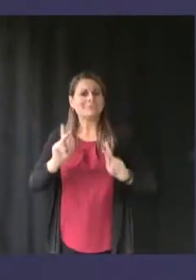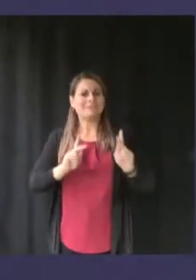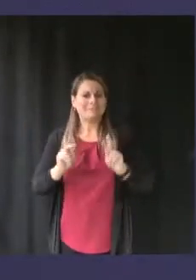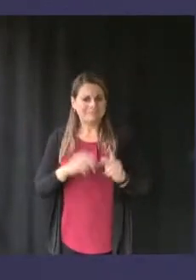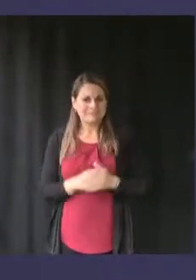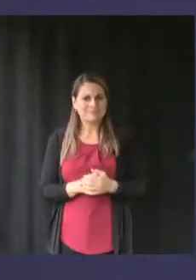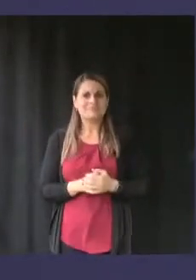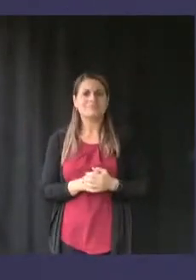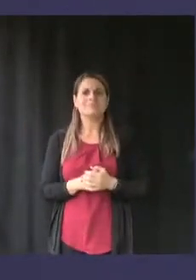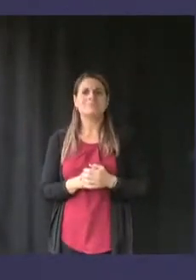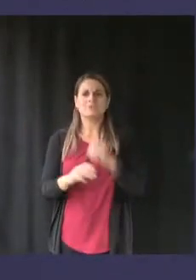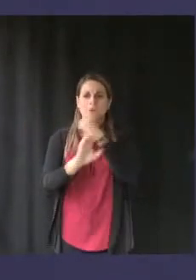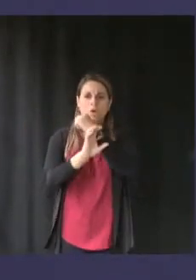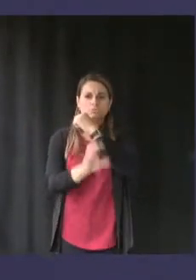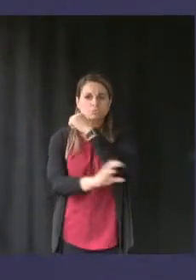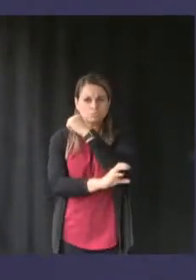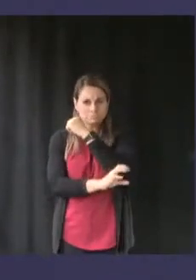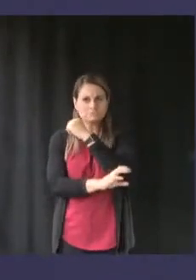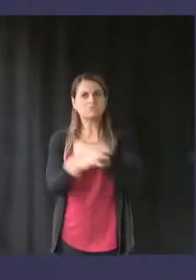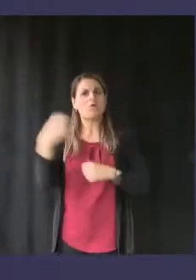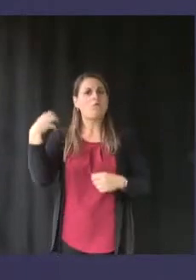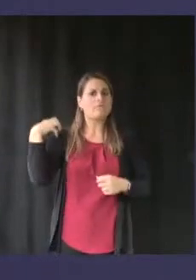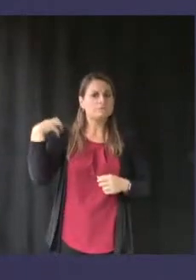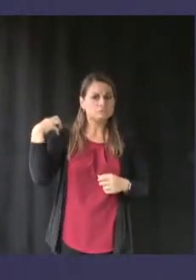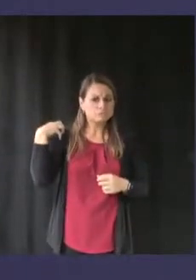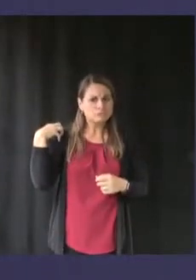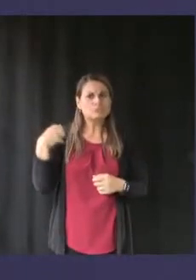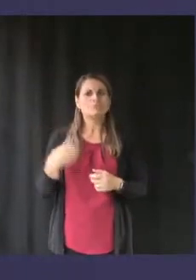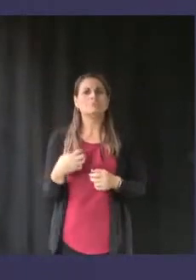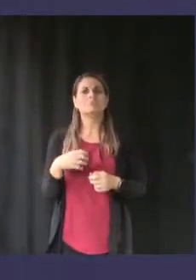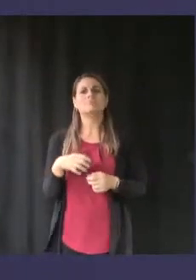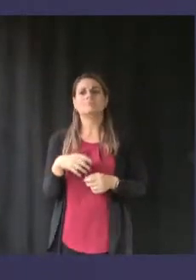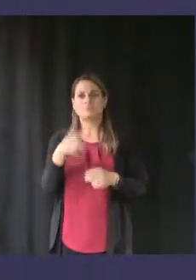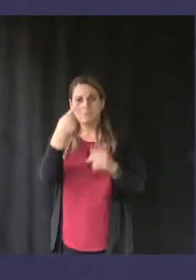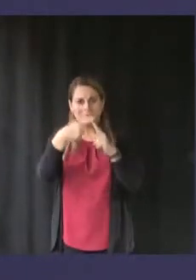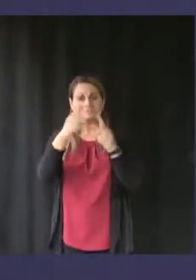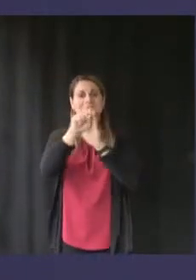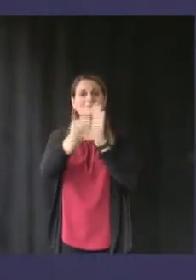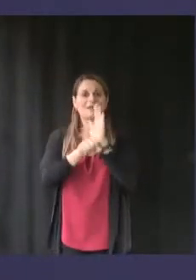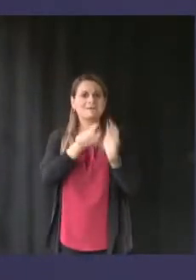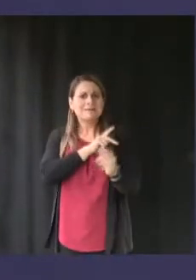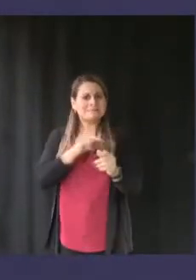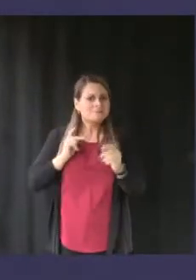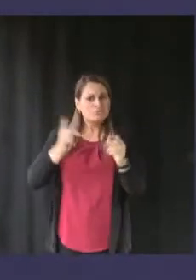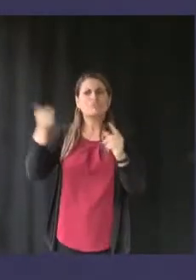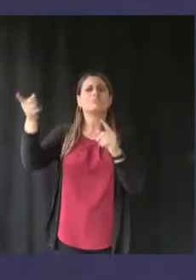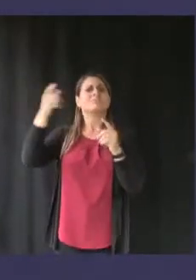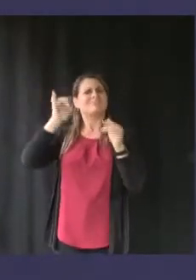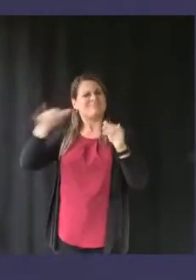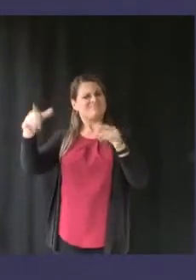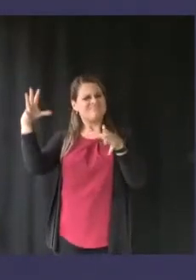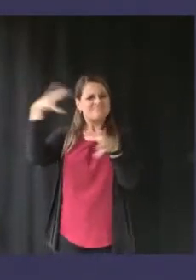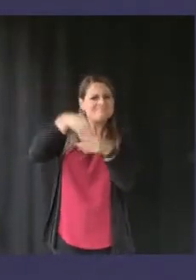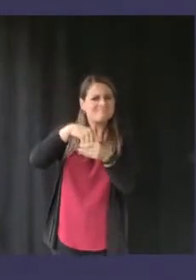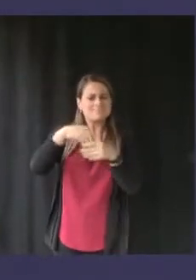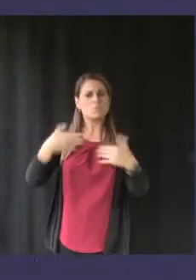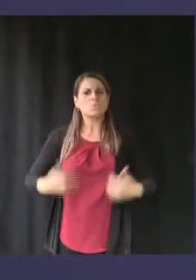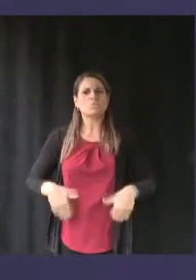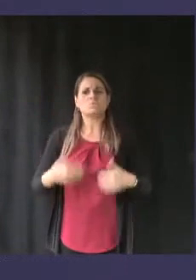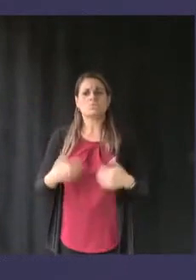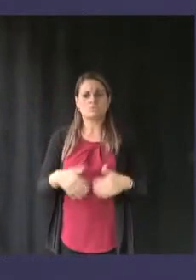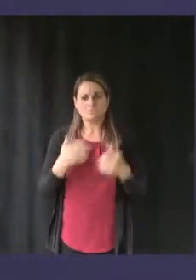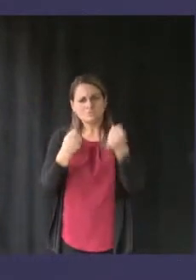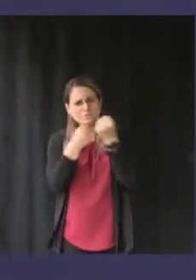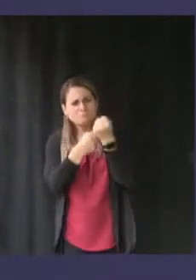of state legislators. I would like to thank all of you here for joining us and supporting the